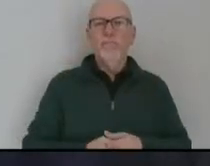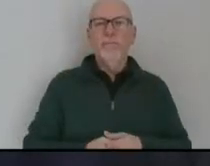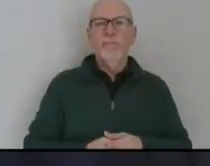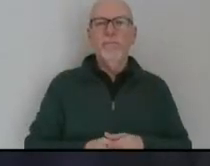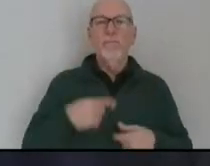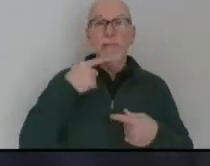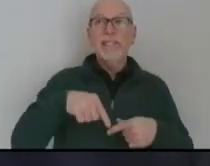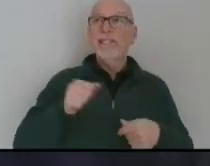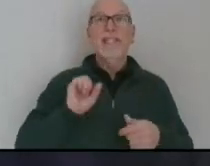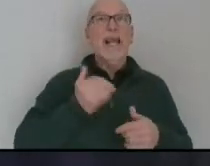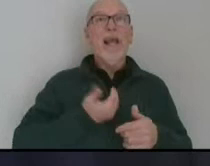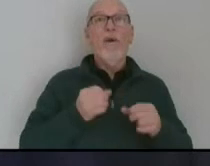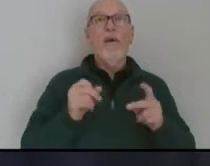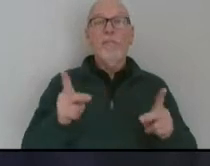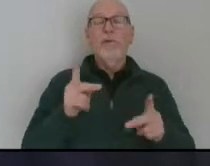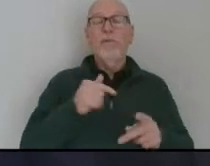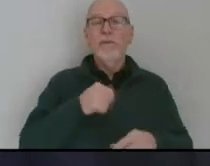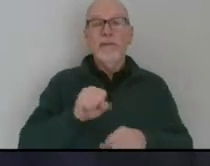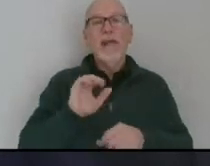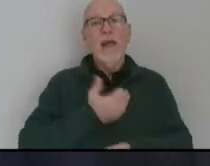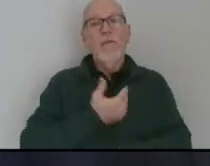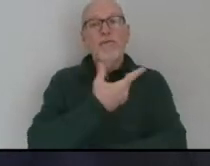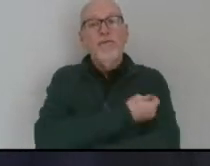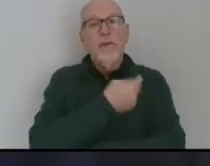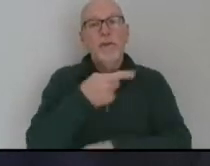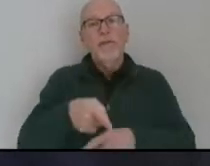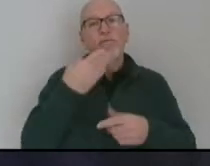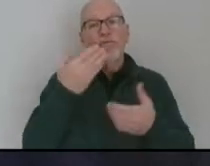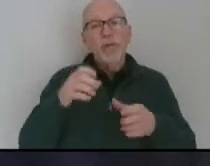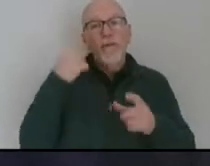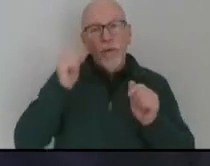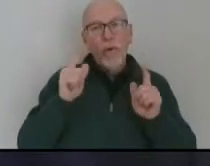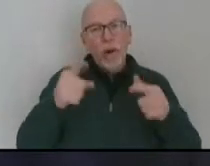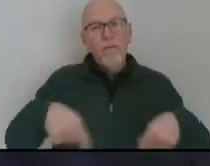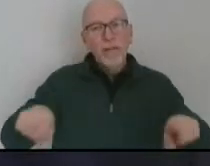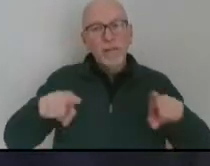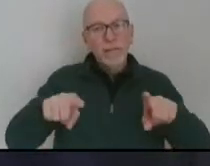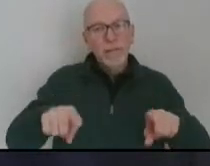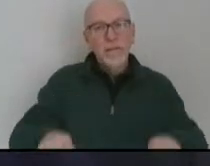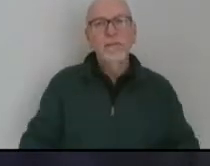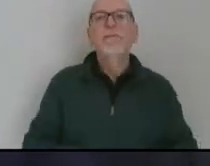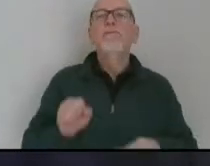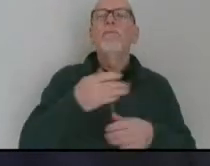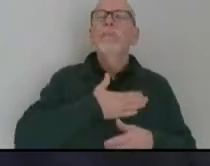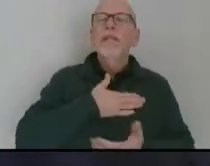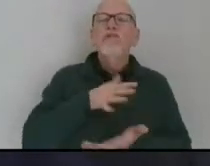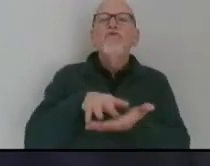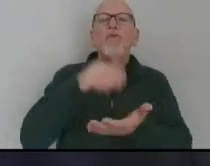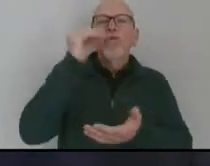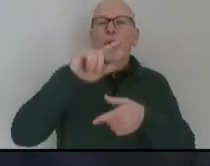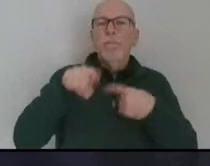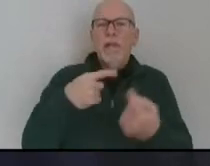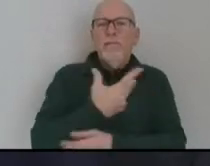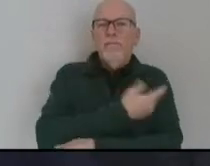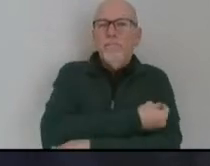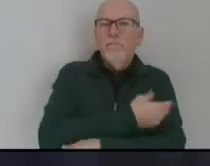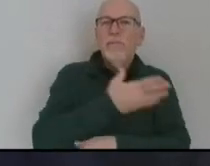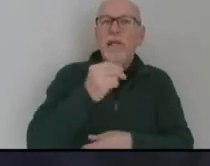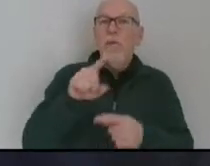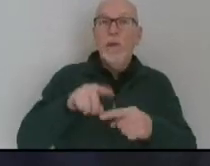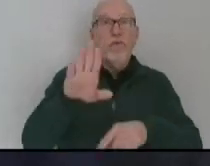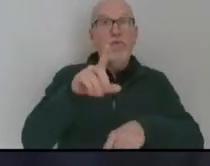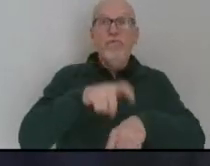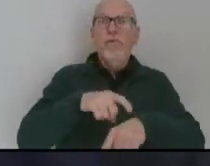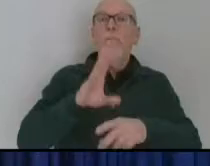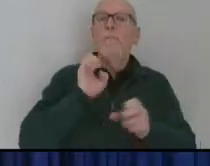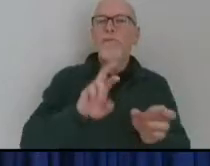shot, Hoosiers, we mean it's a shot for all of us. So please, learn about the vaccine and be ready when your turn comes.